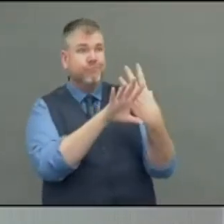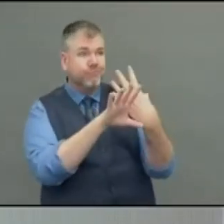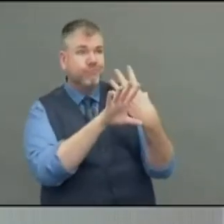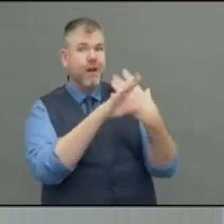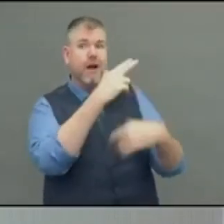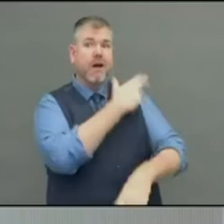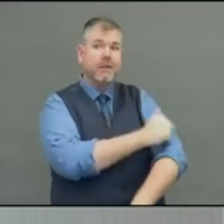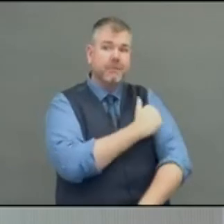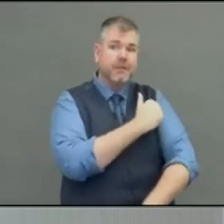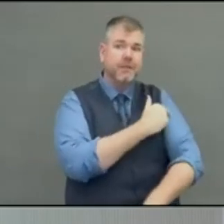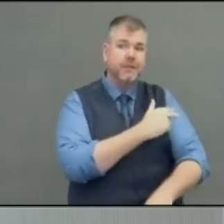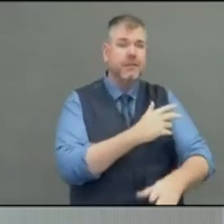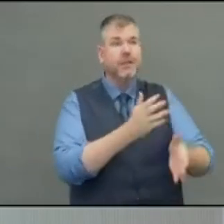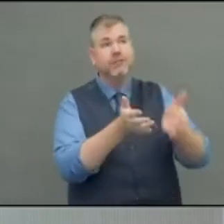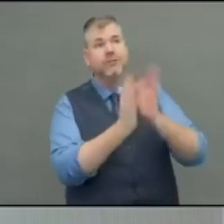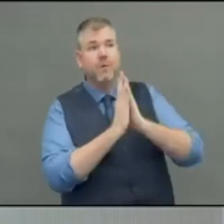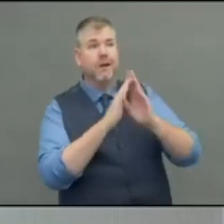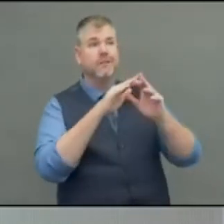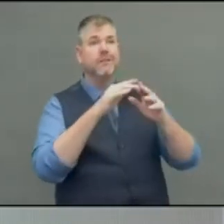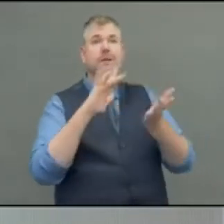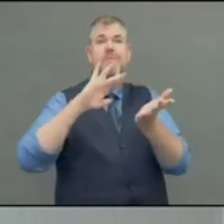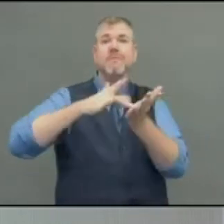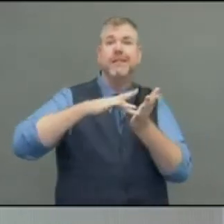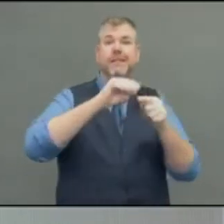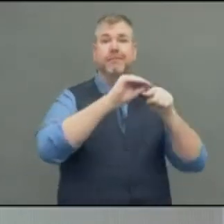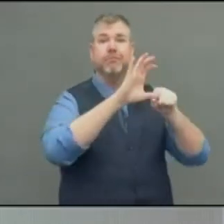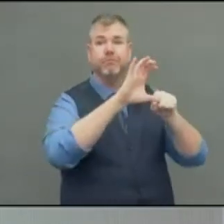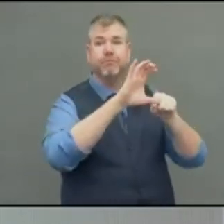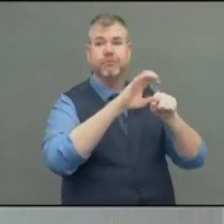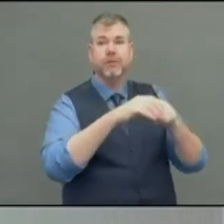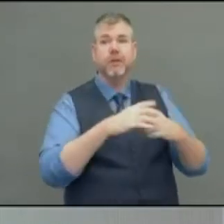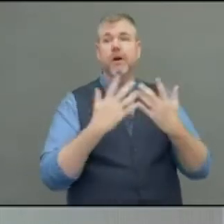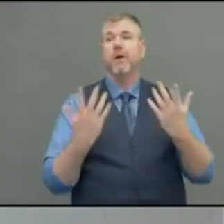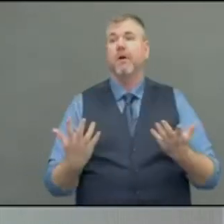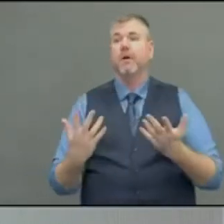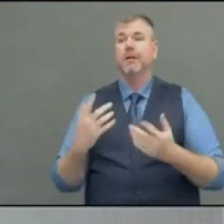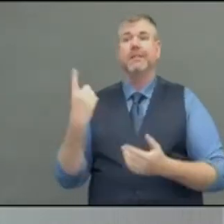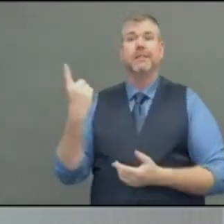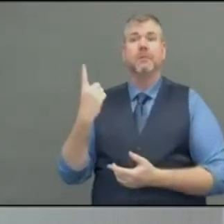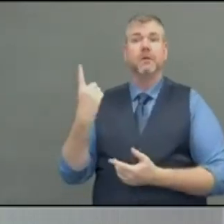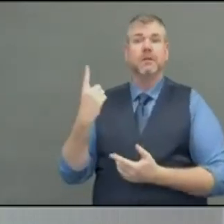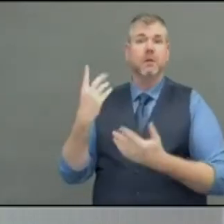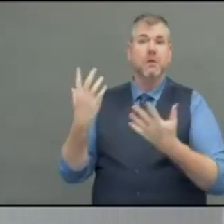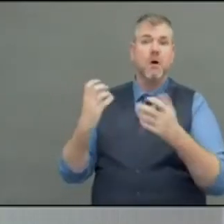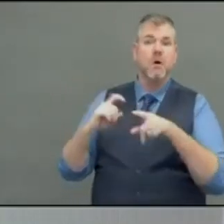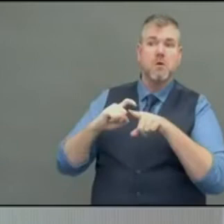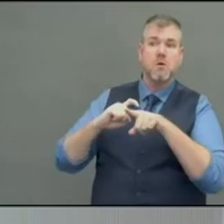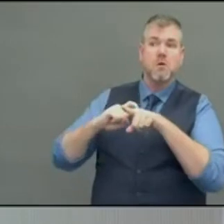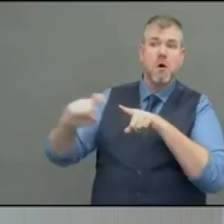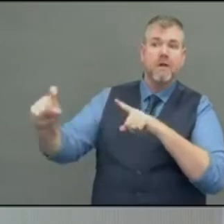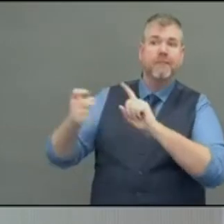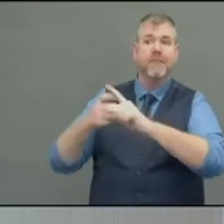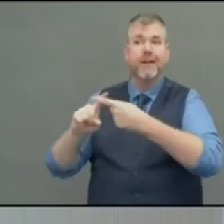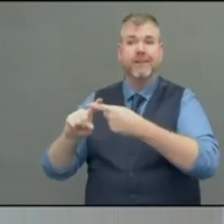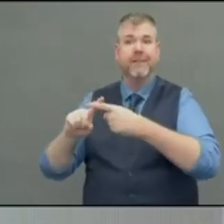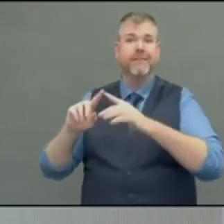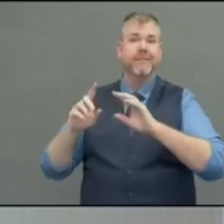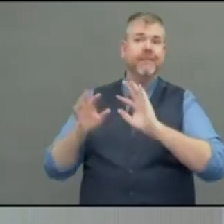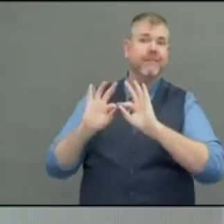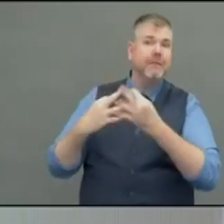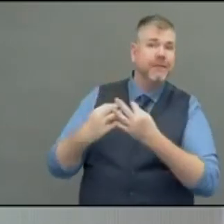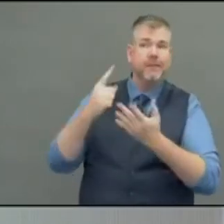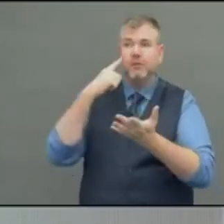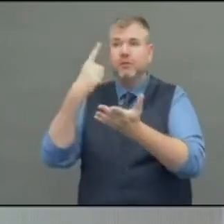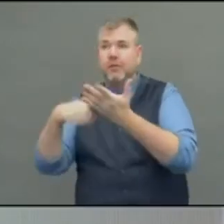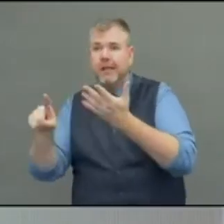your phone, we want to make sure that you can still call your friends, your family, your neighbors to check on them, or for them to check on you. So that's